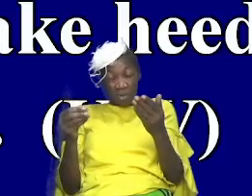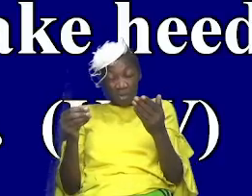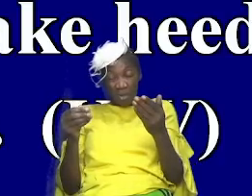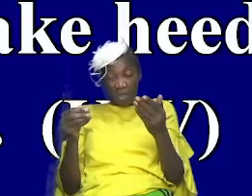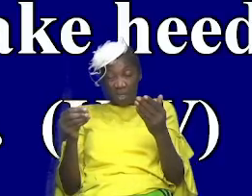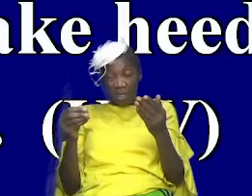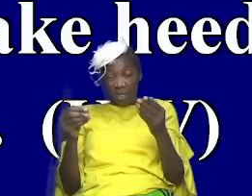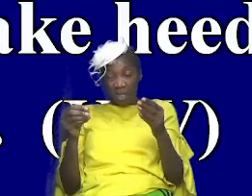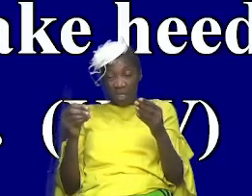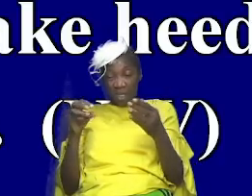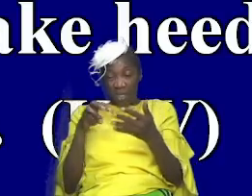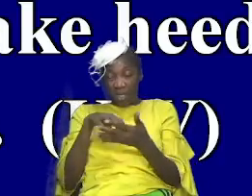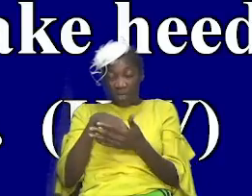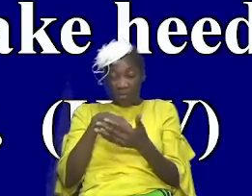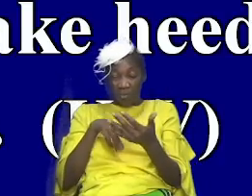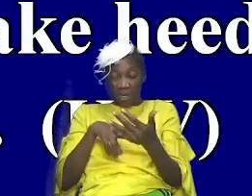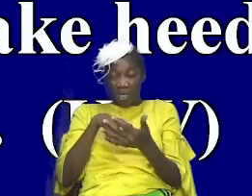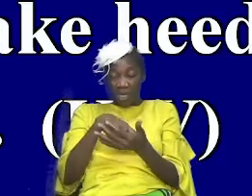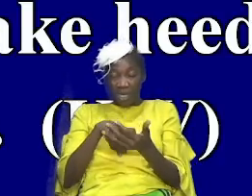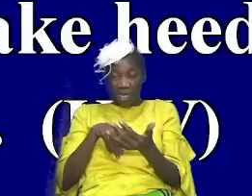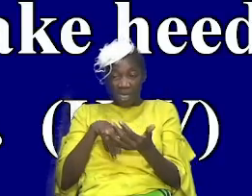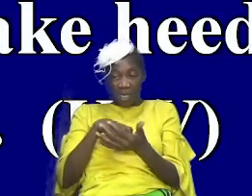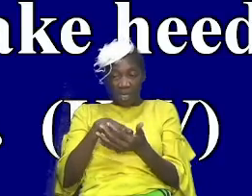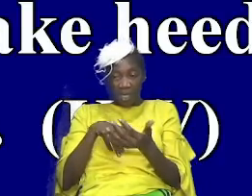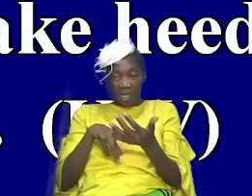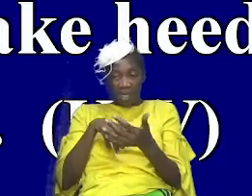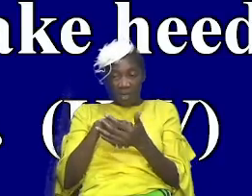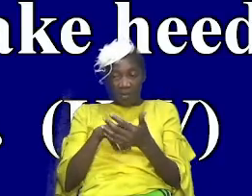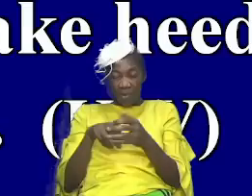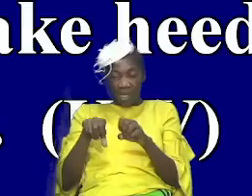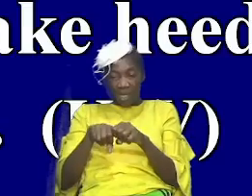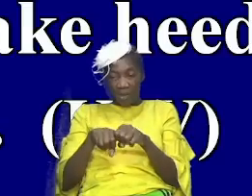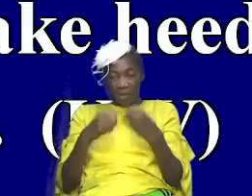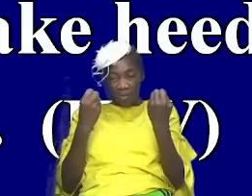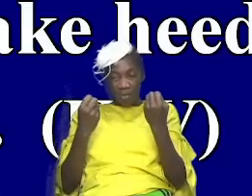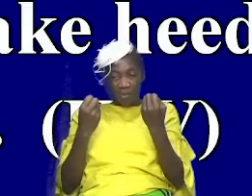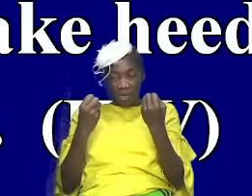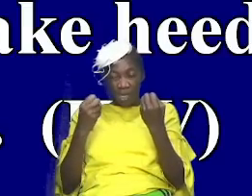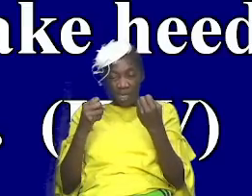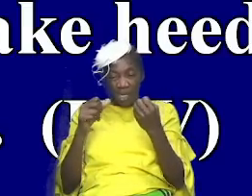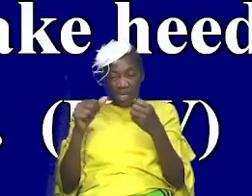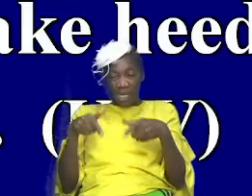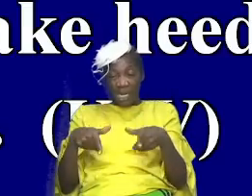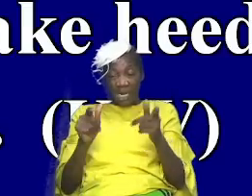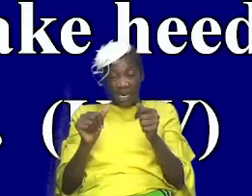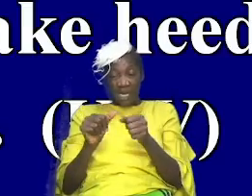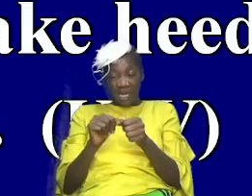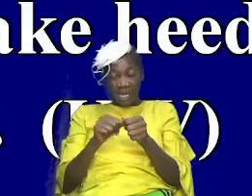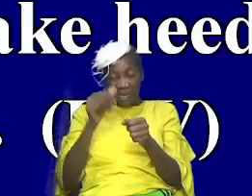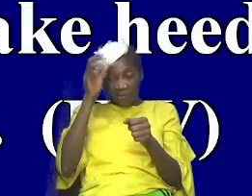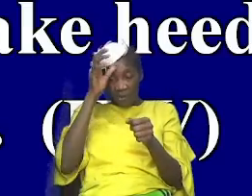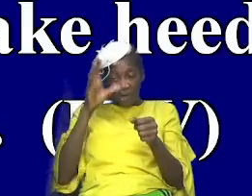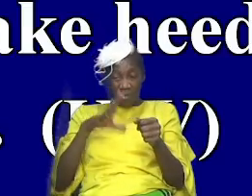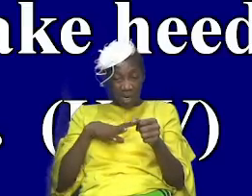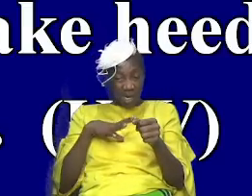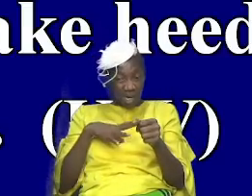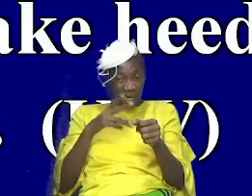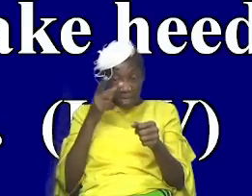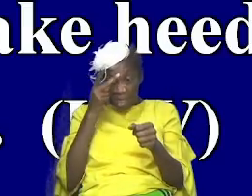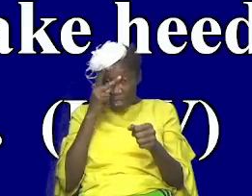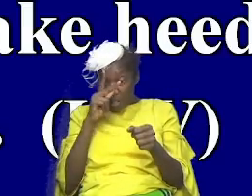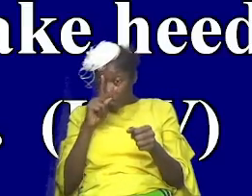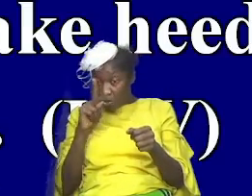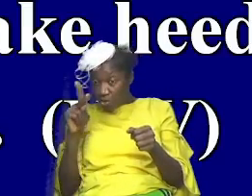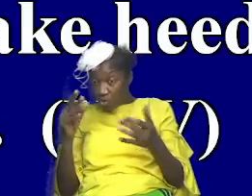standing, but the building can be torn down. So he's saying, let every man take heed how